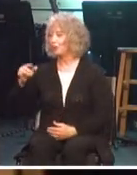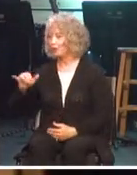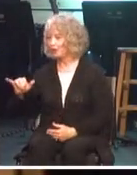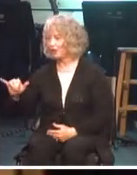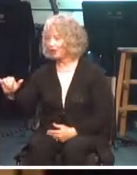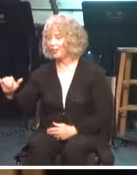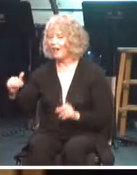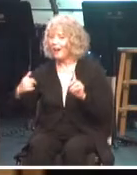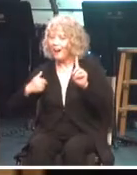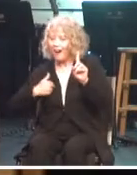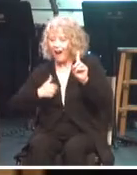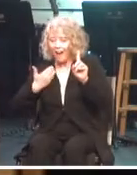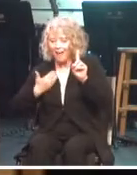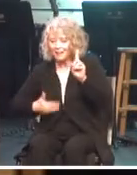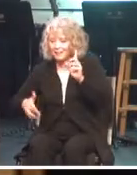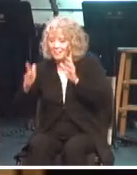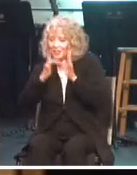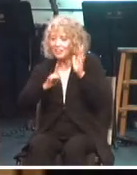I am the bread of life.